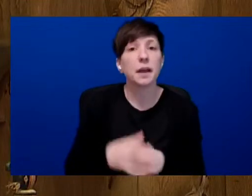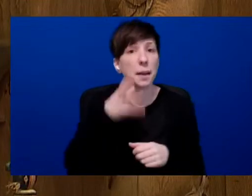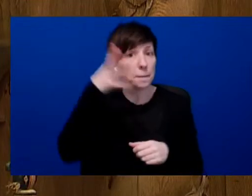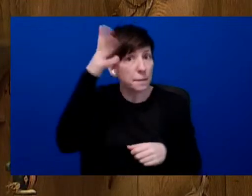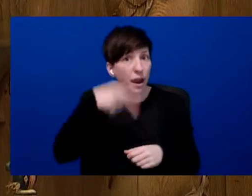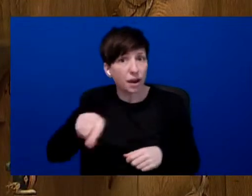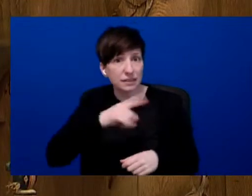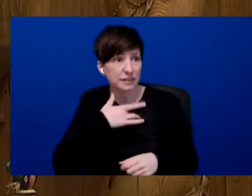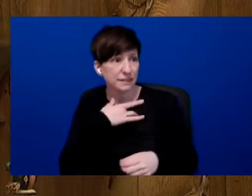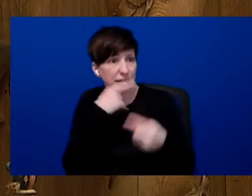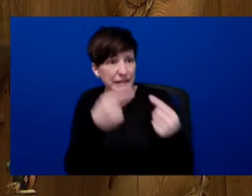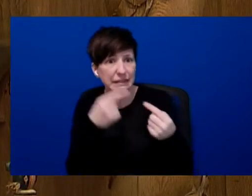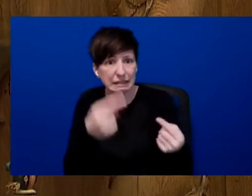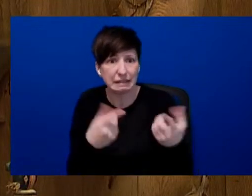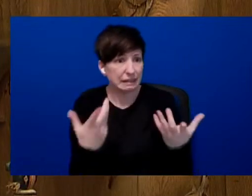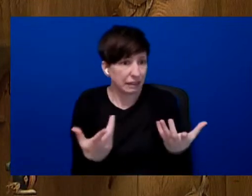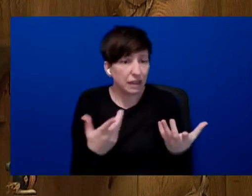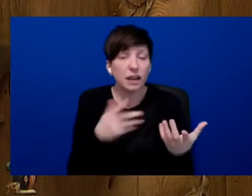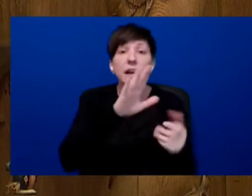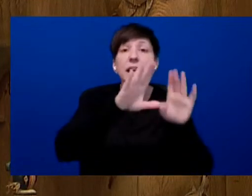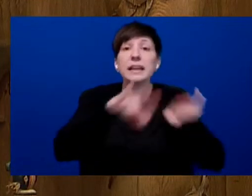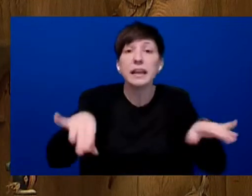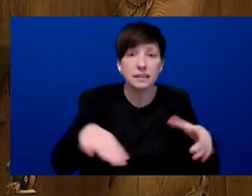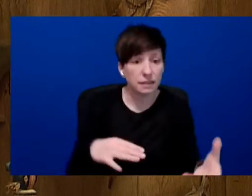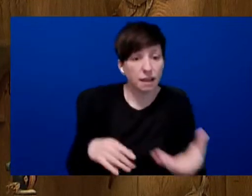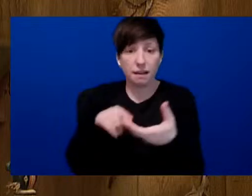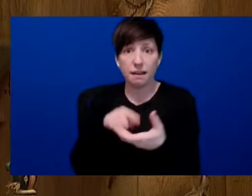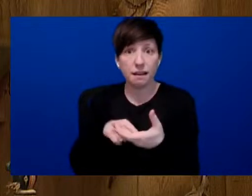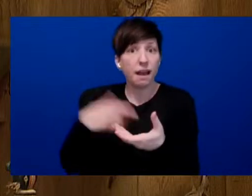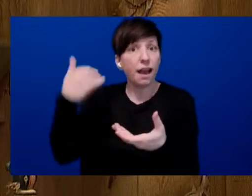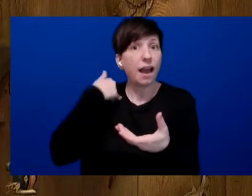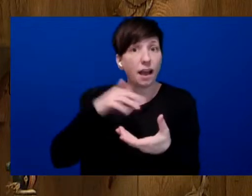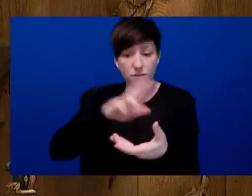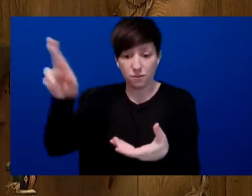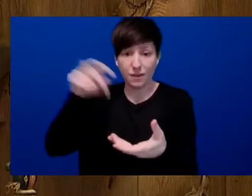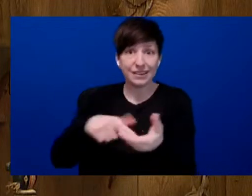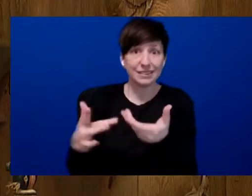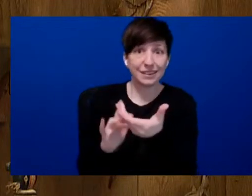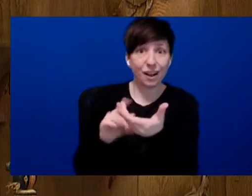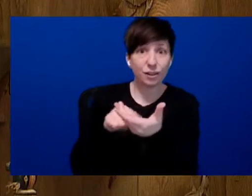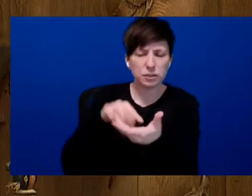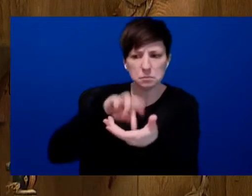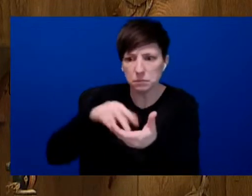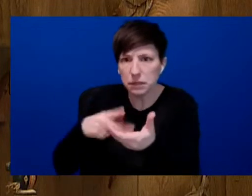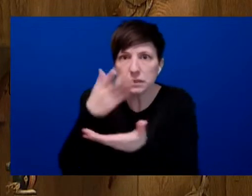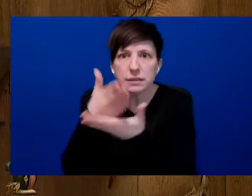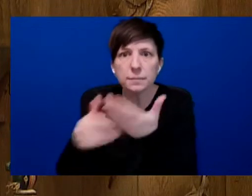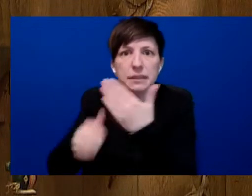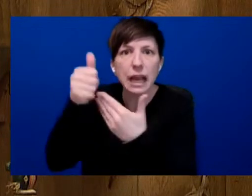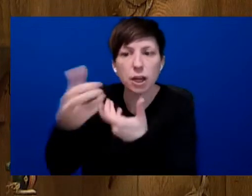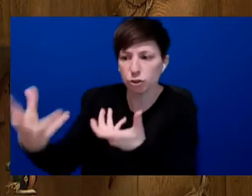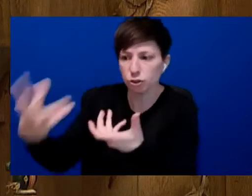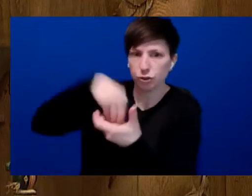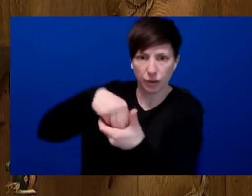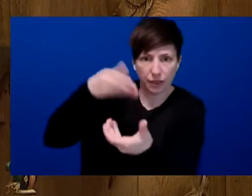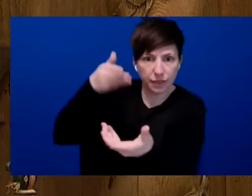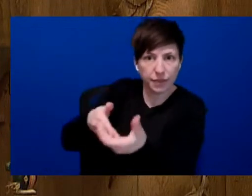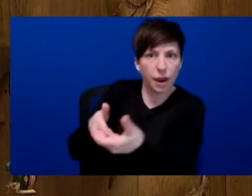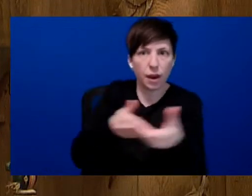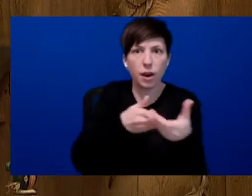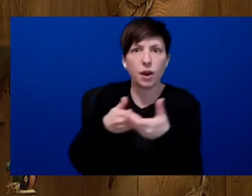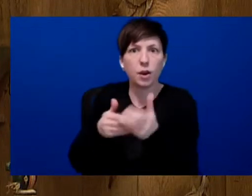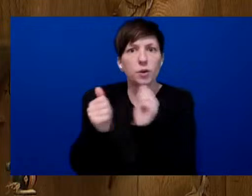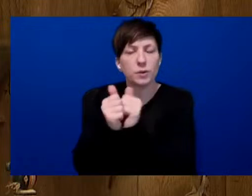now in the palms of their hands. Working people are struggling to make a good living and to be treated with fairness in the gig